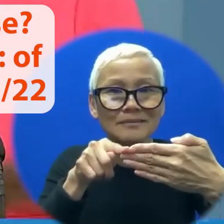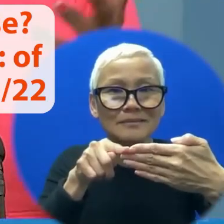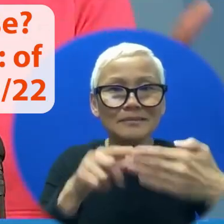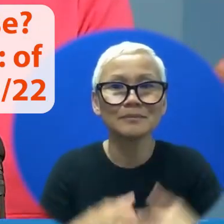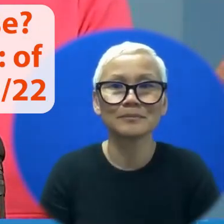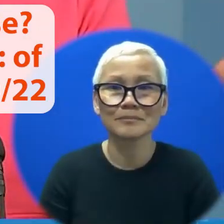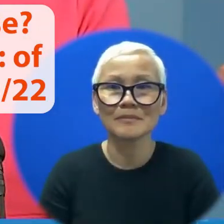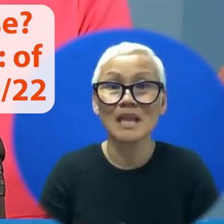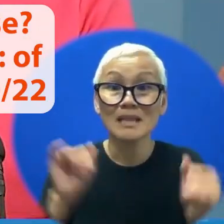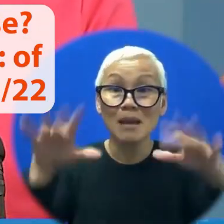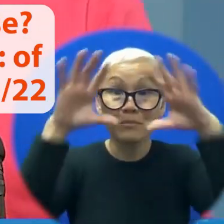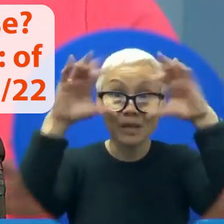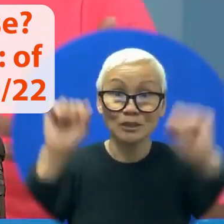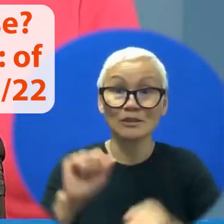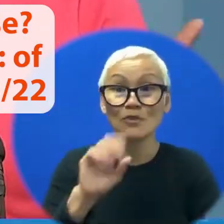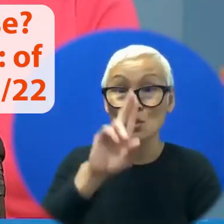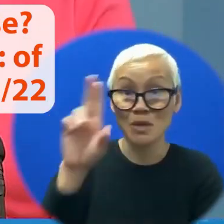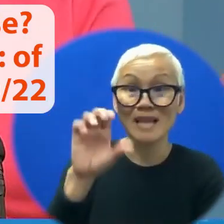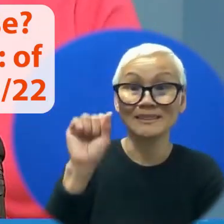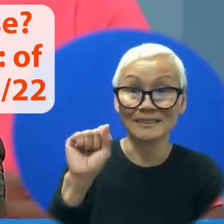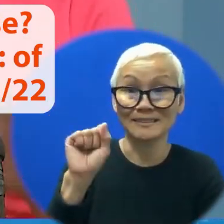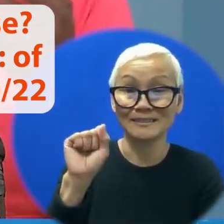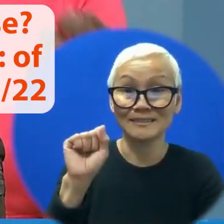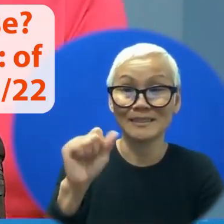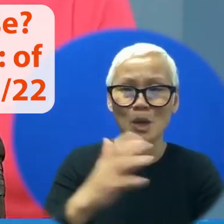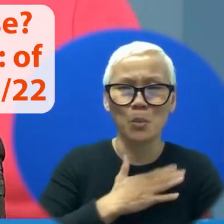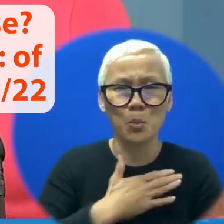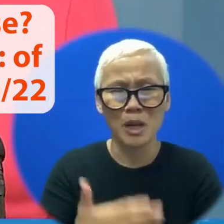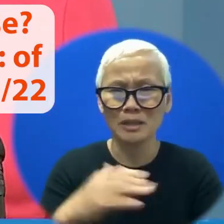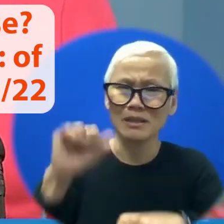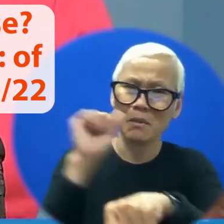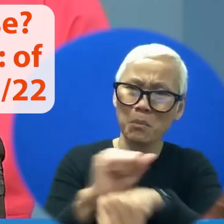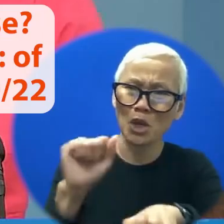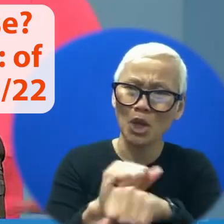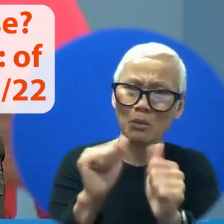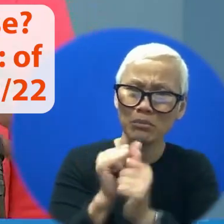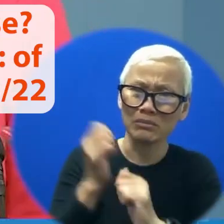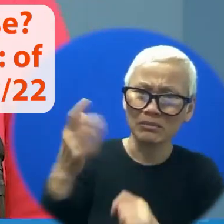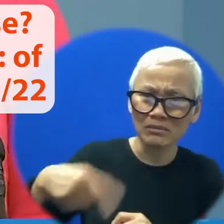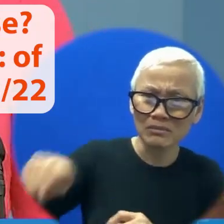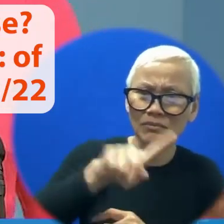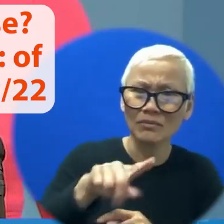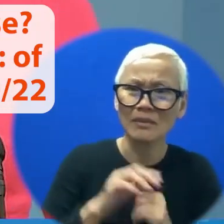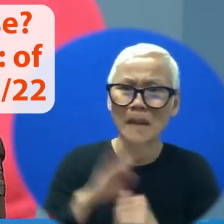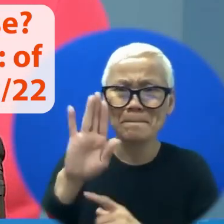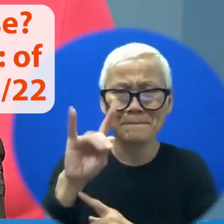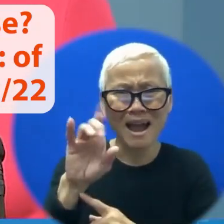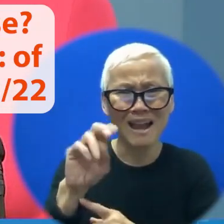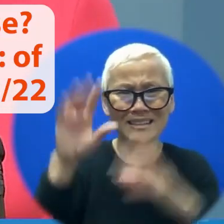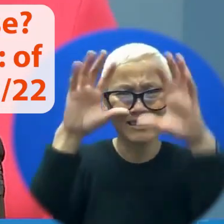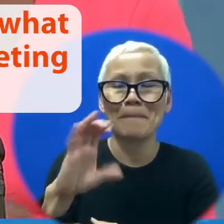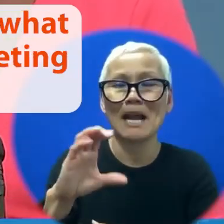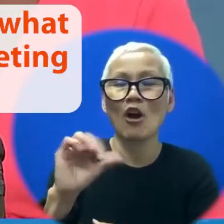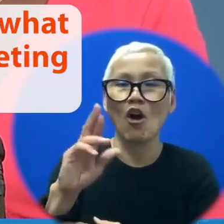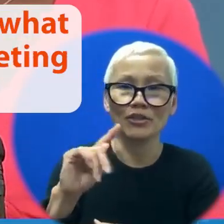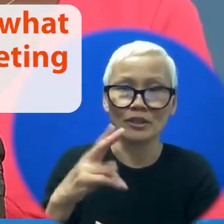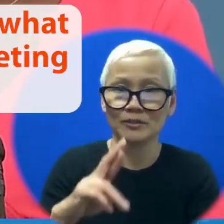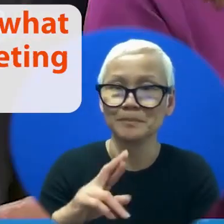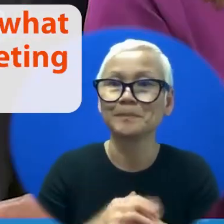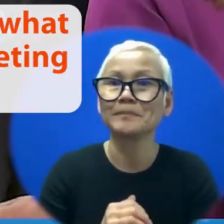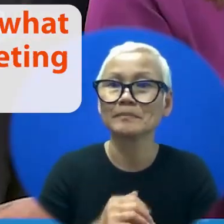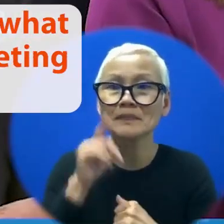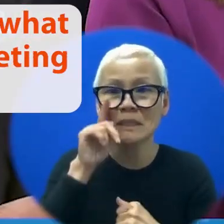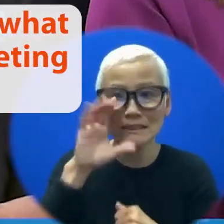that. He's the president of the United States. Of course he's going to say, I'm willing to work with the other side. We're talking about President Biden, who has done that. The